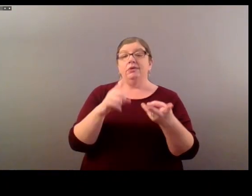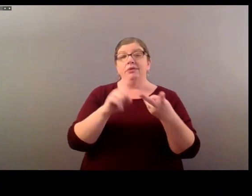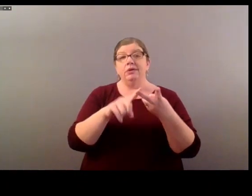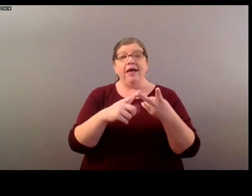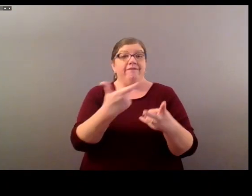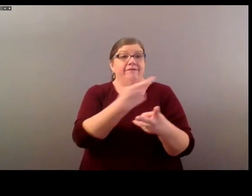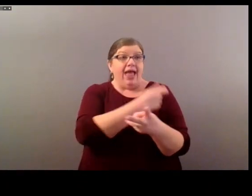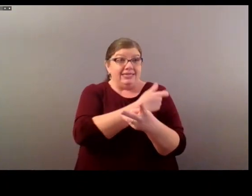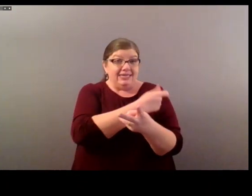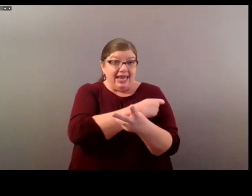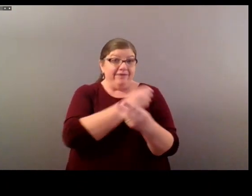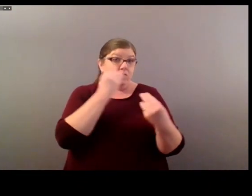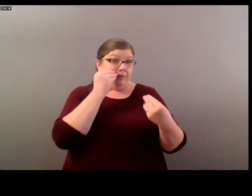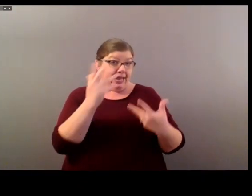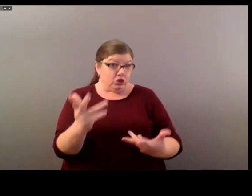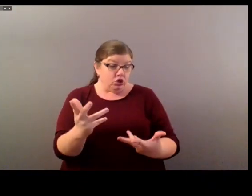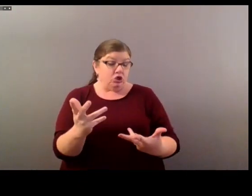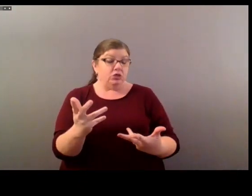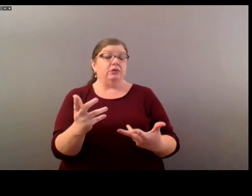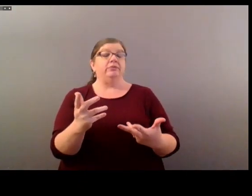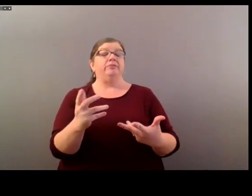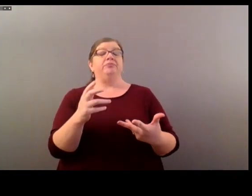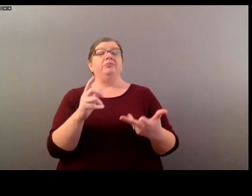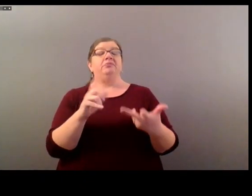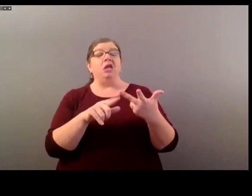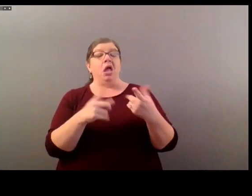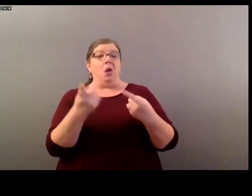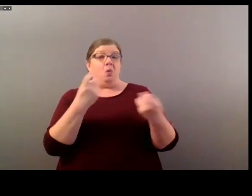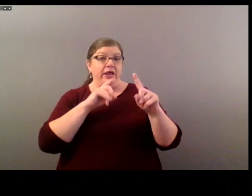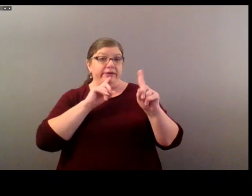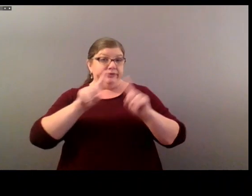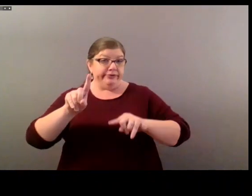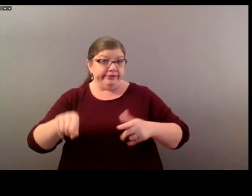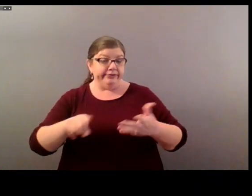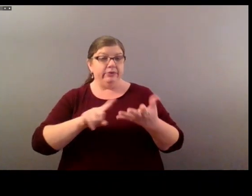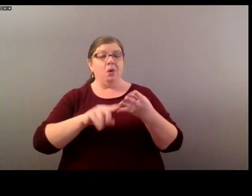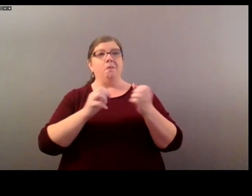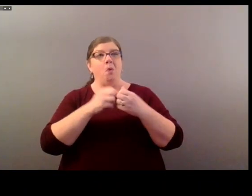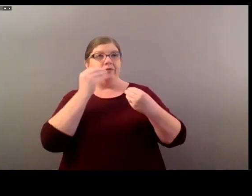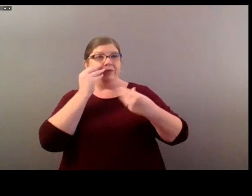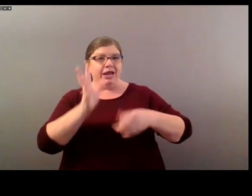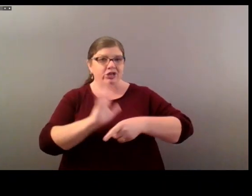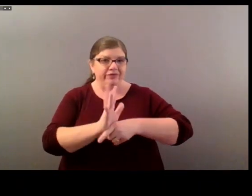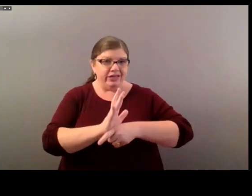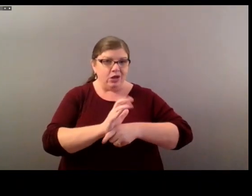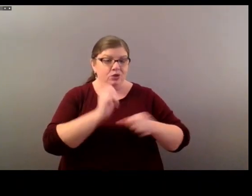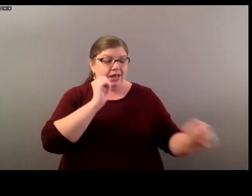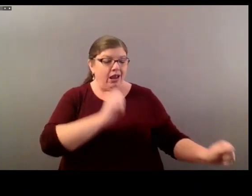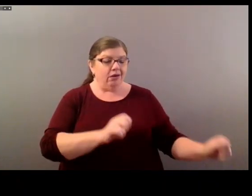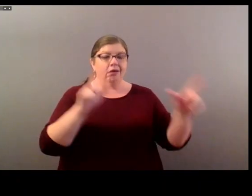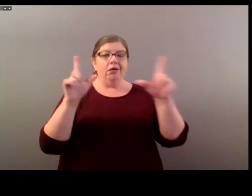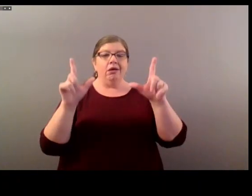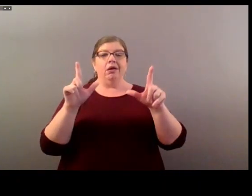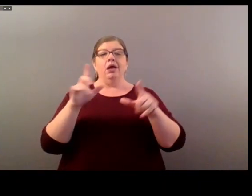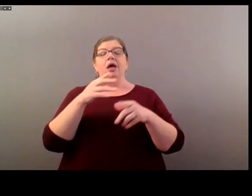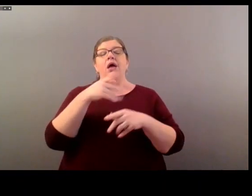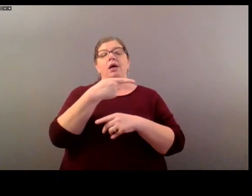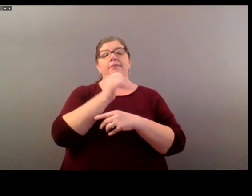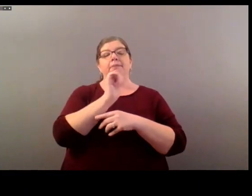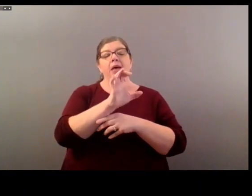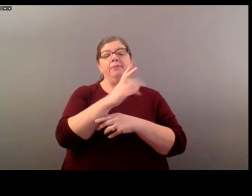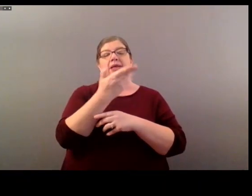vaccine information, FAQs, informational videos, and more, please go to